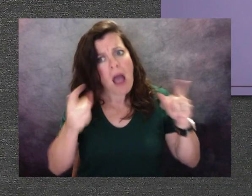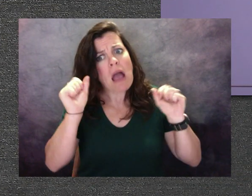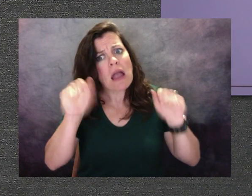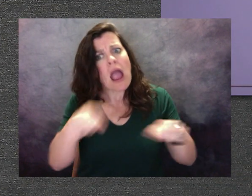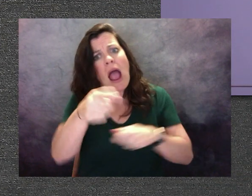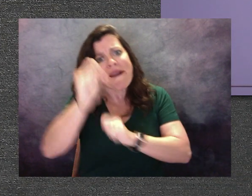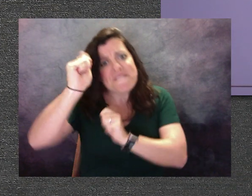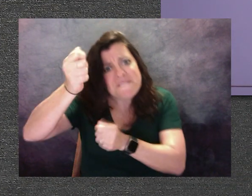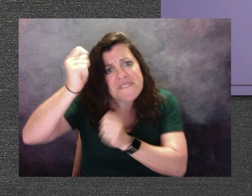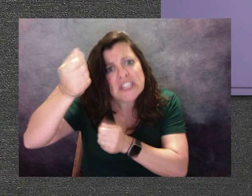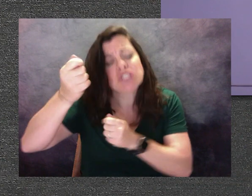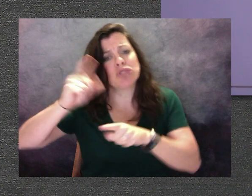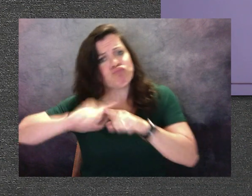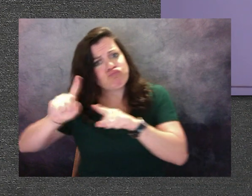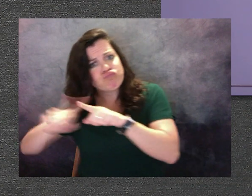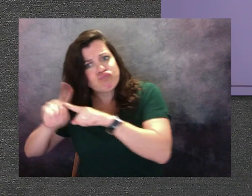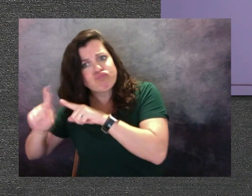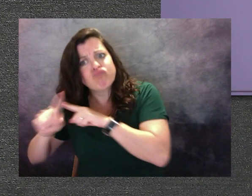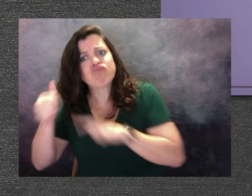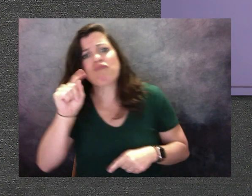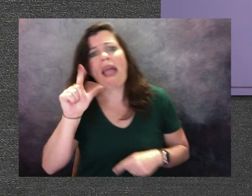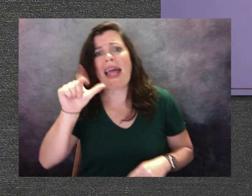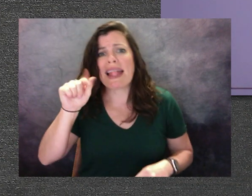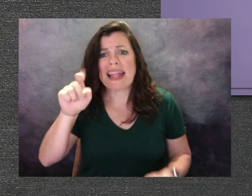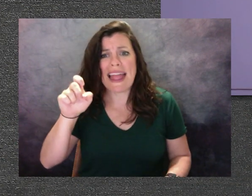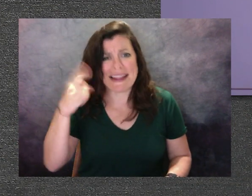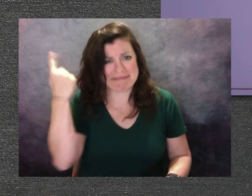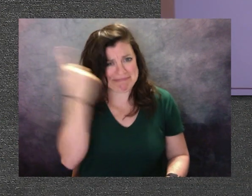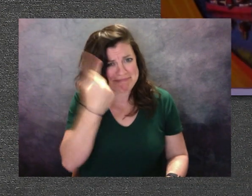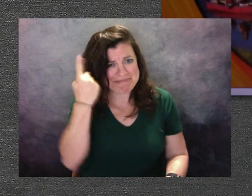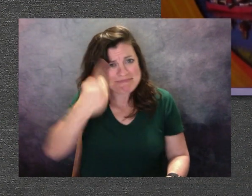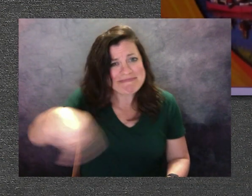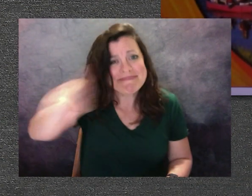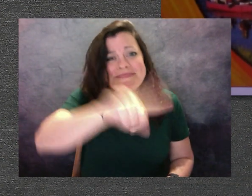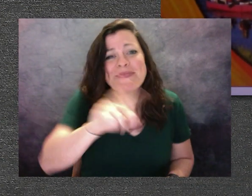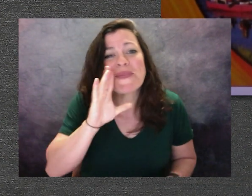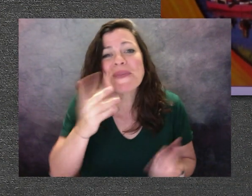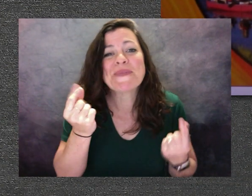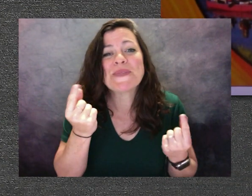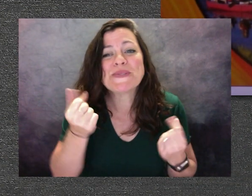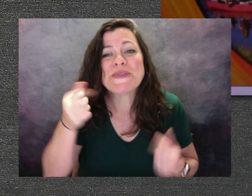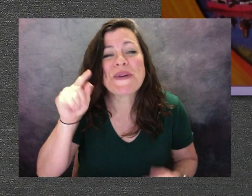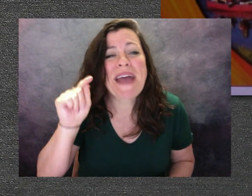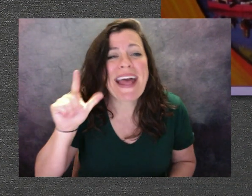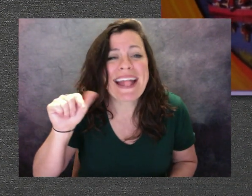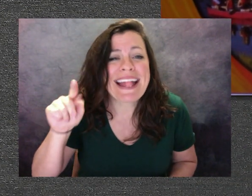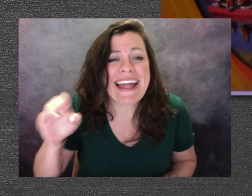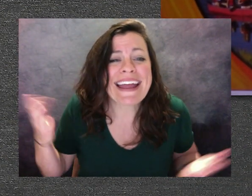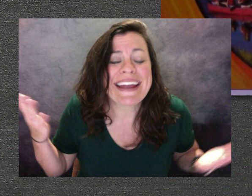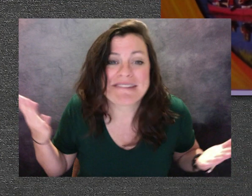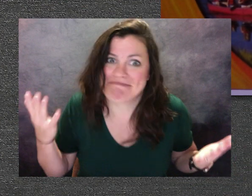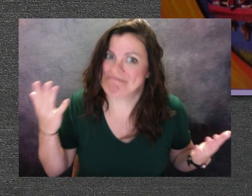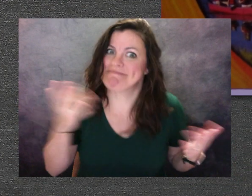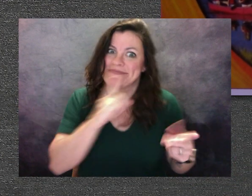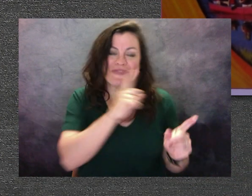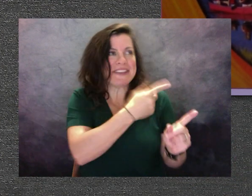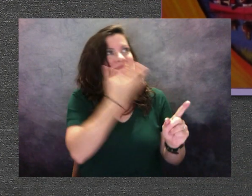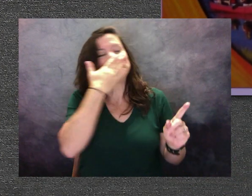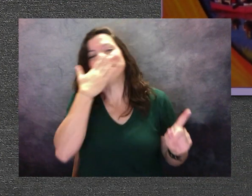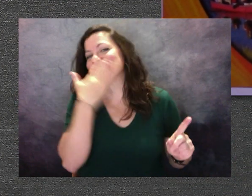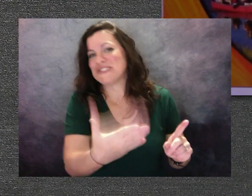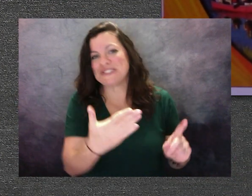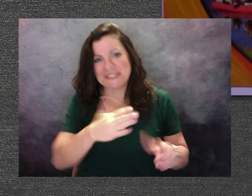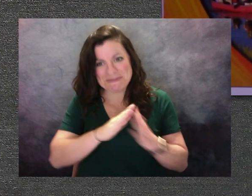my friends, that was such a great book. I loved learning all about the lake. I am gonna